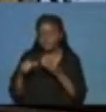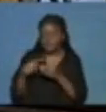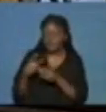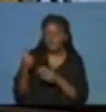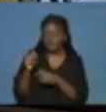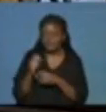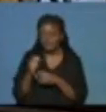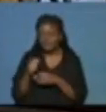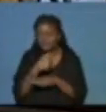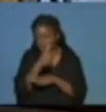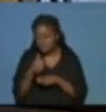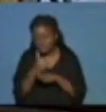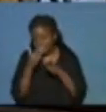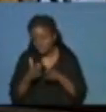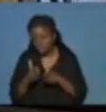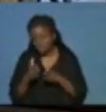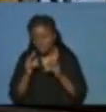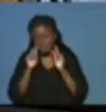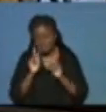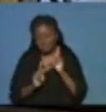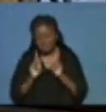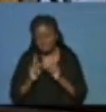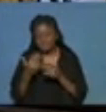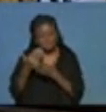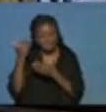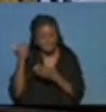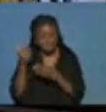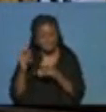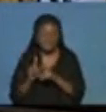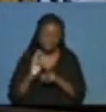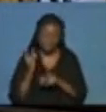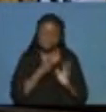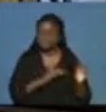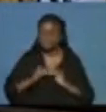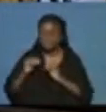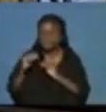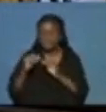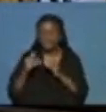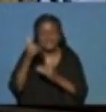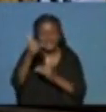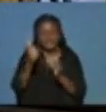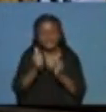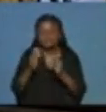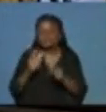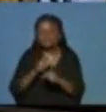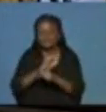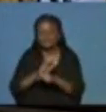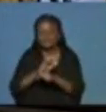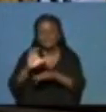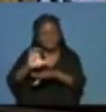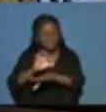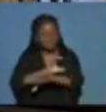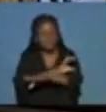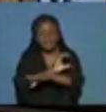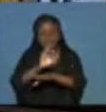Parliamentary Registration Department as we move full speed ahead with full digitization of